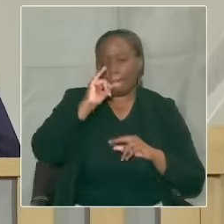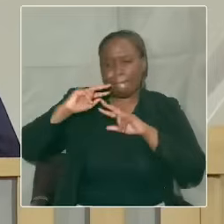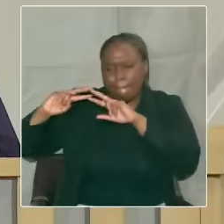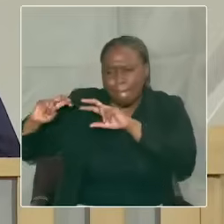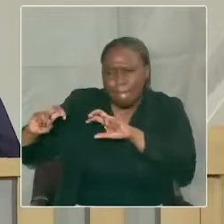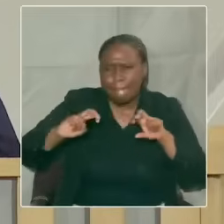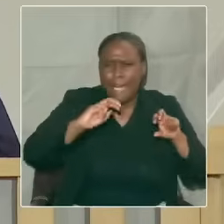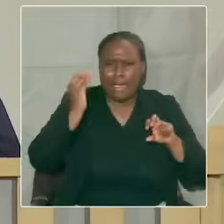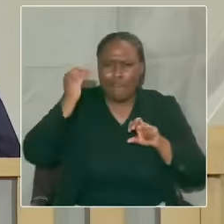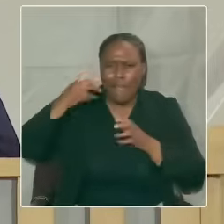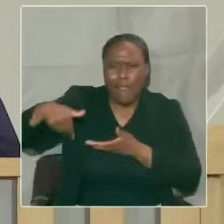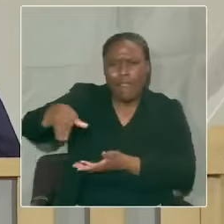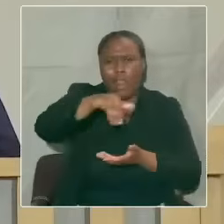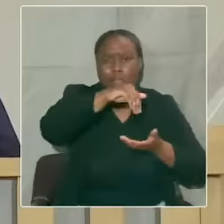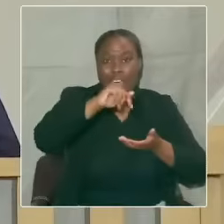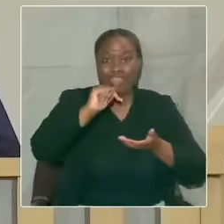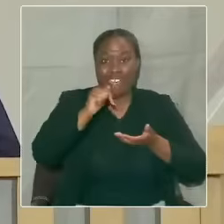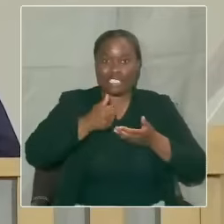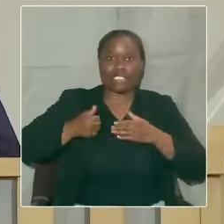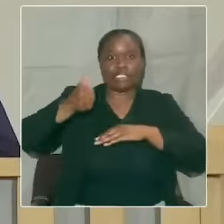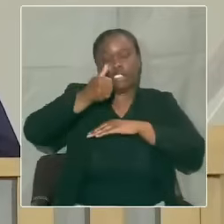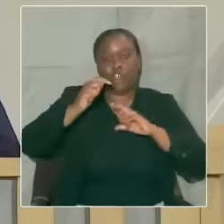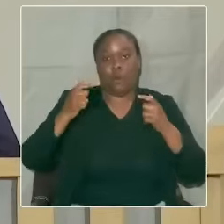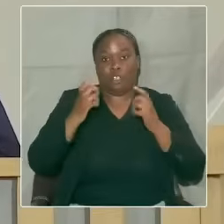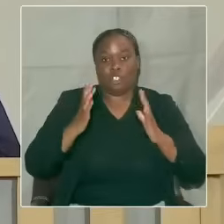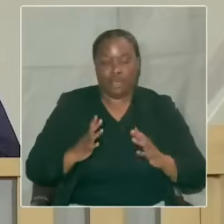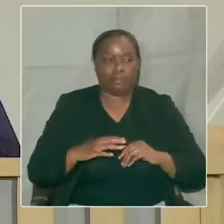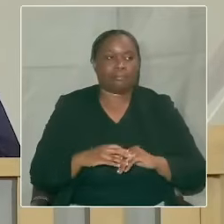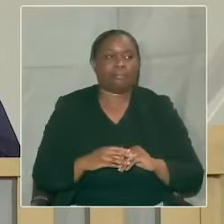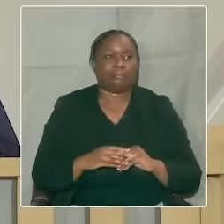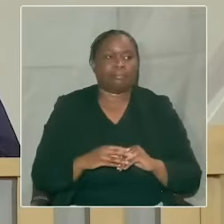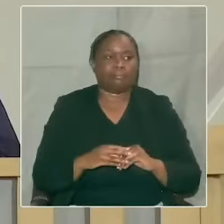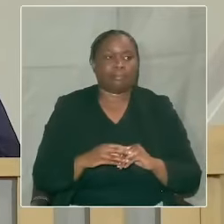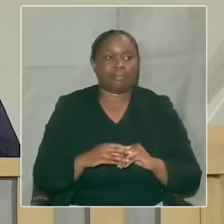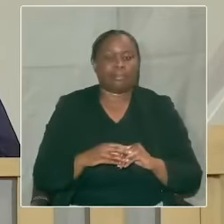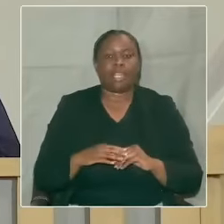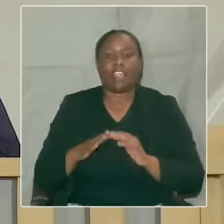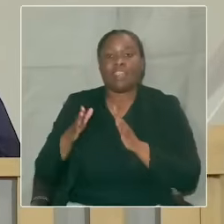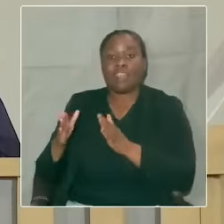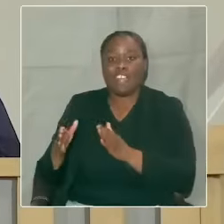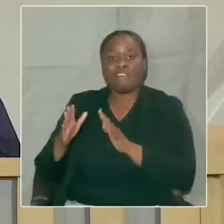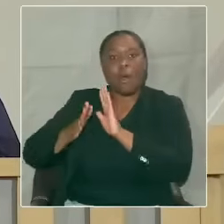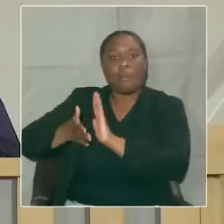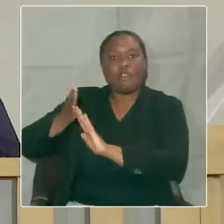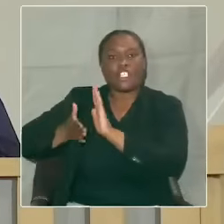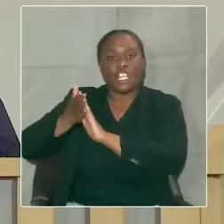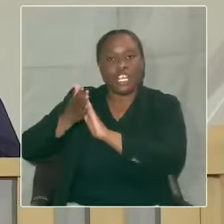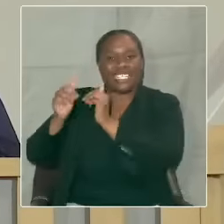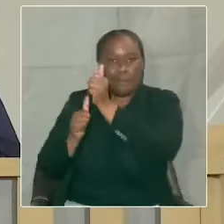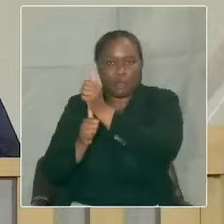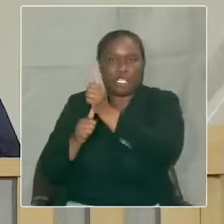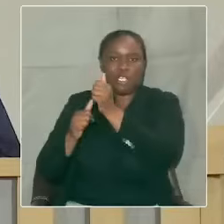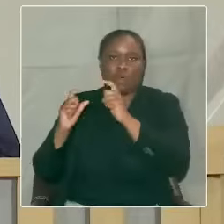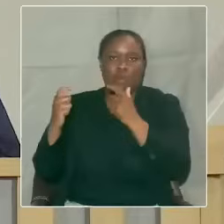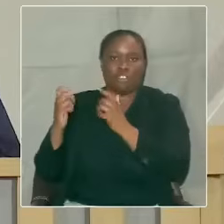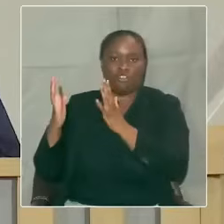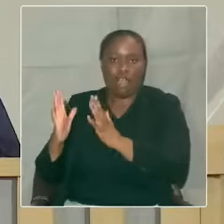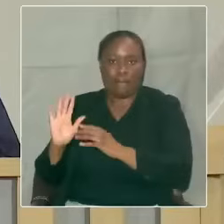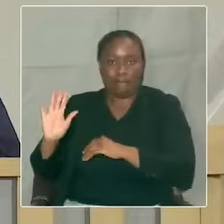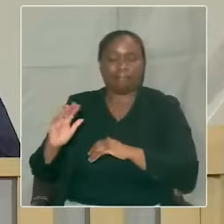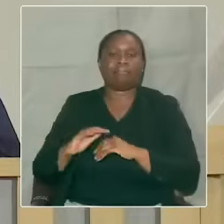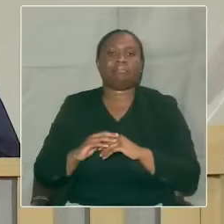intelligence. And then I became a deputy national commissioner for operations. And thereafter I went